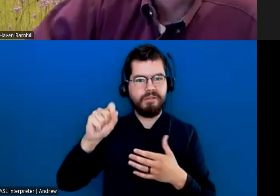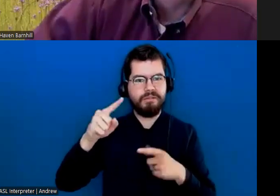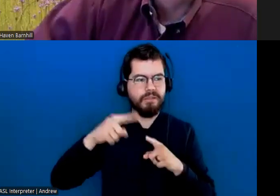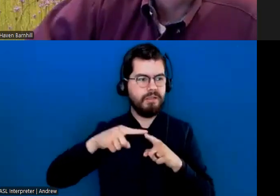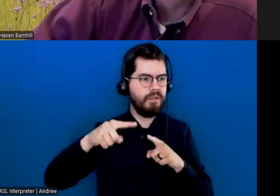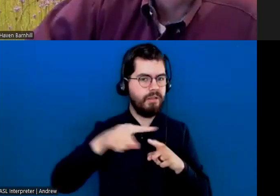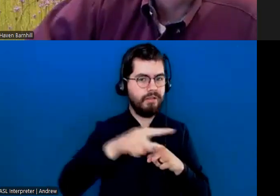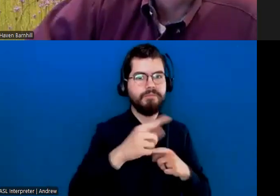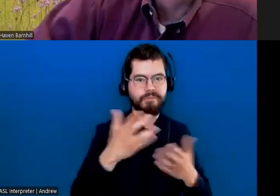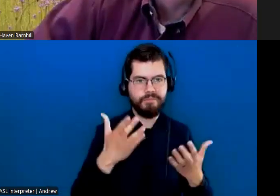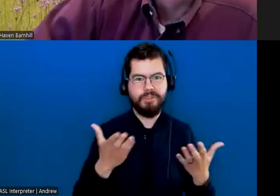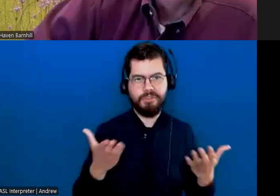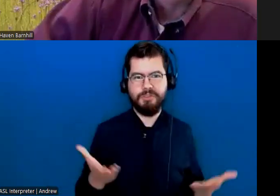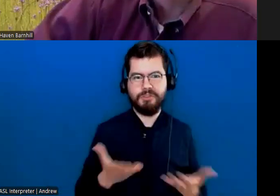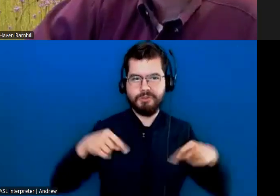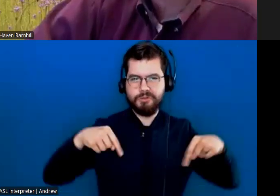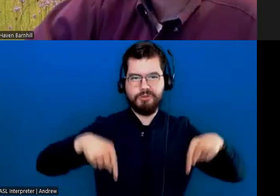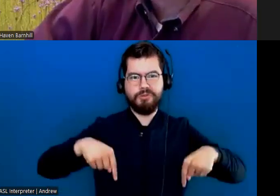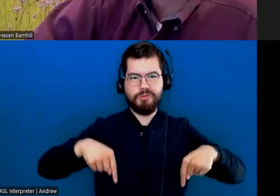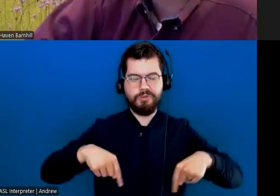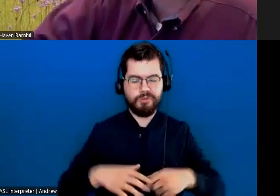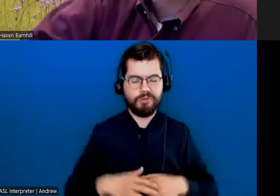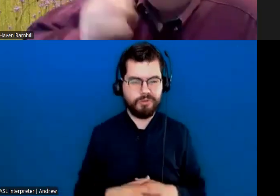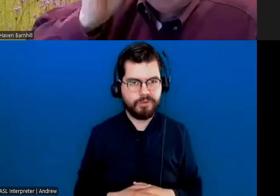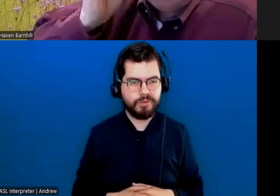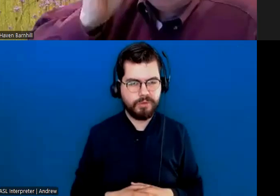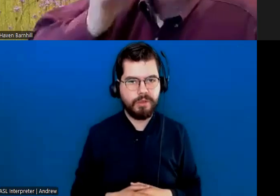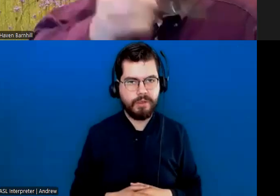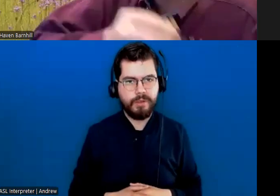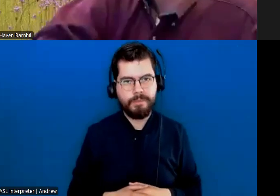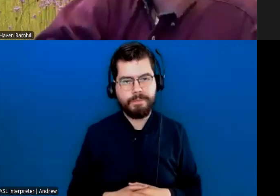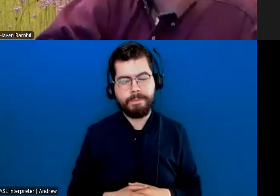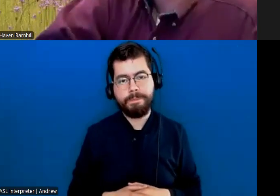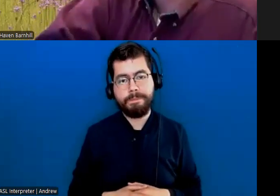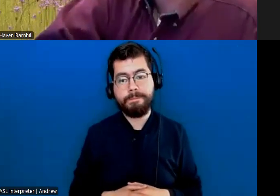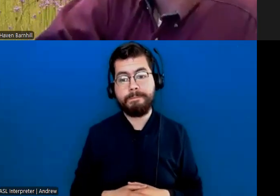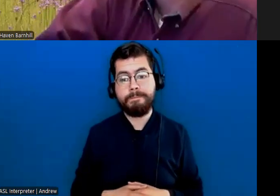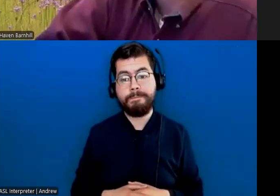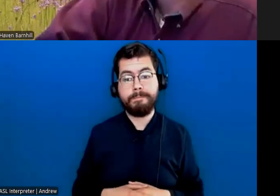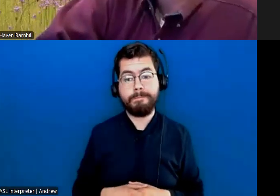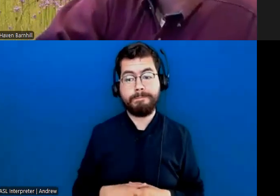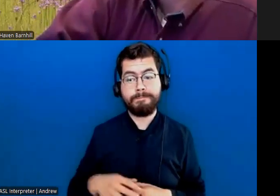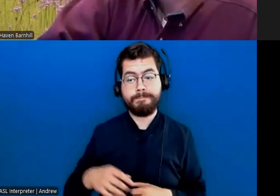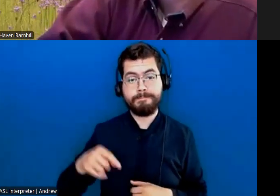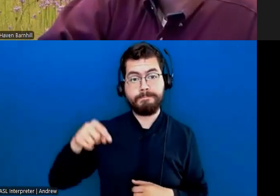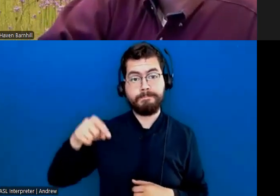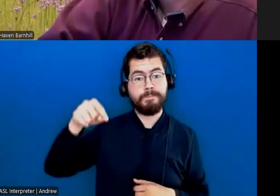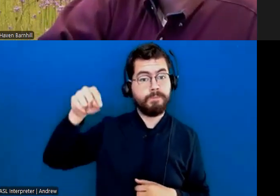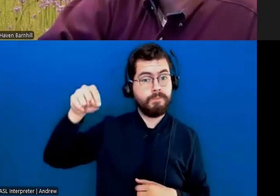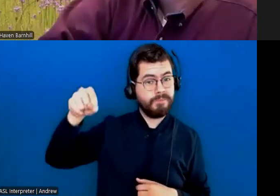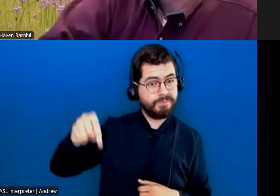imminent. And then down in the bottom of our